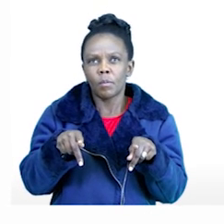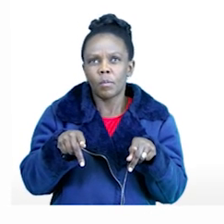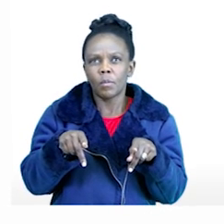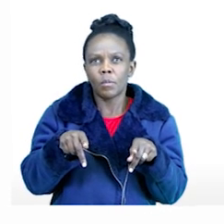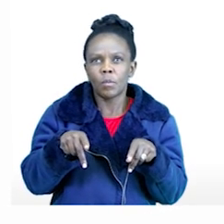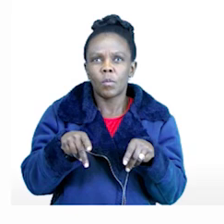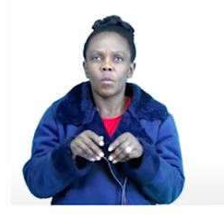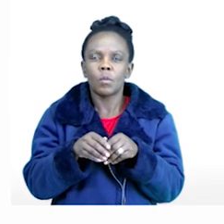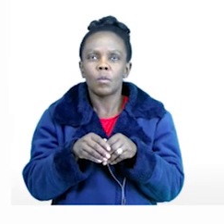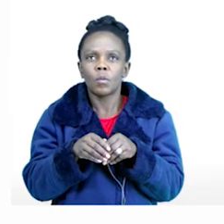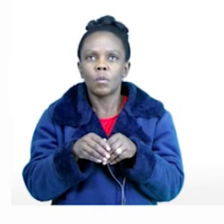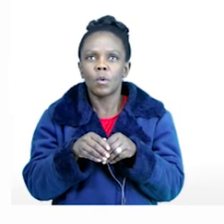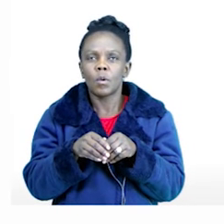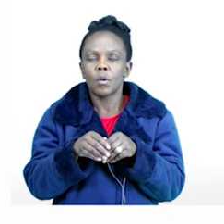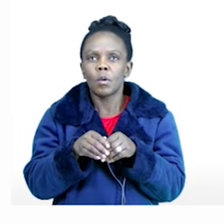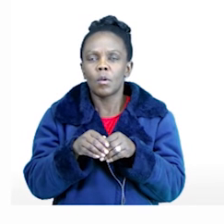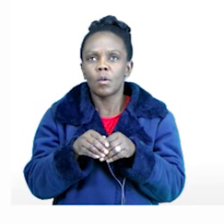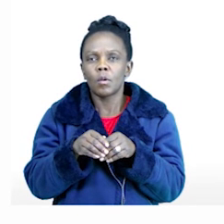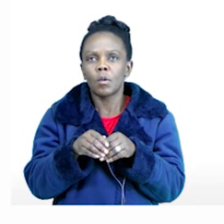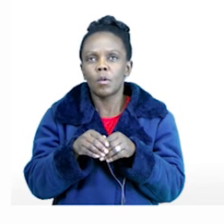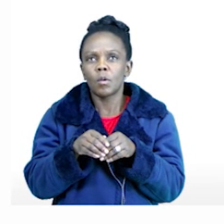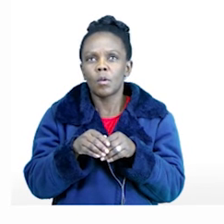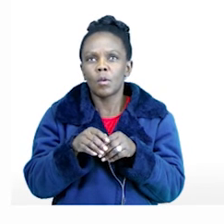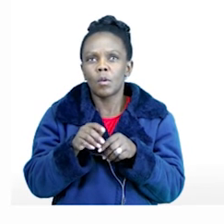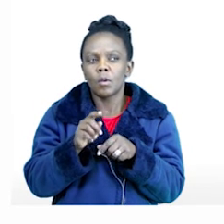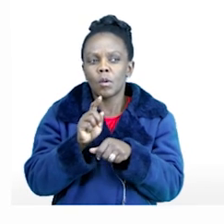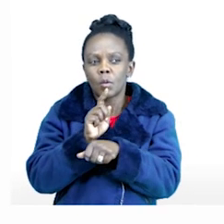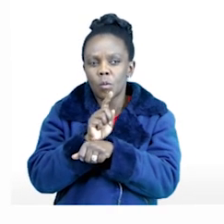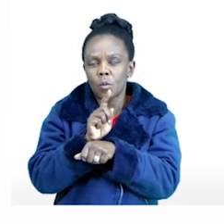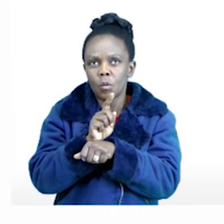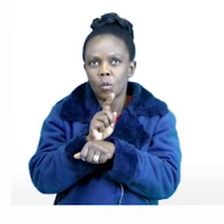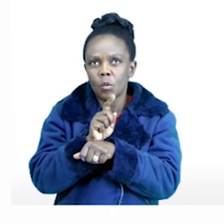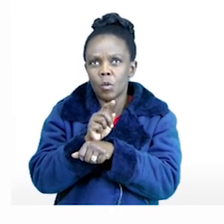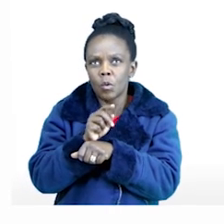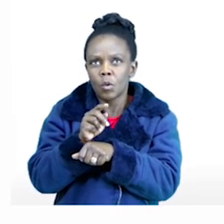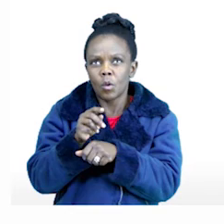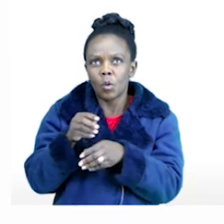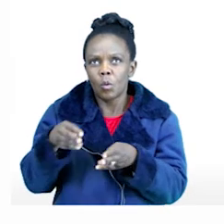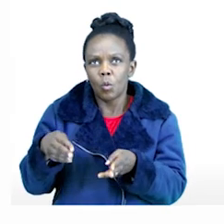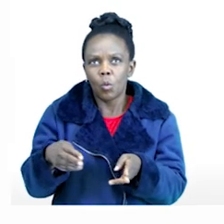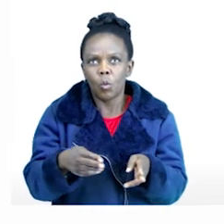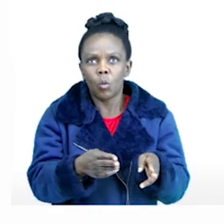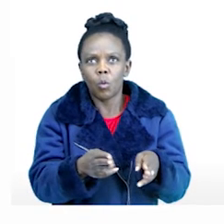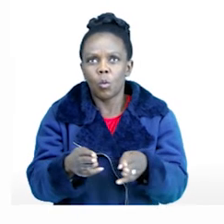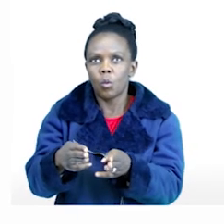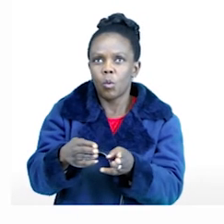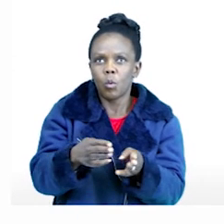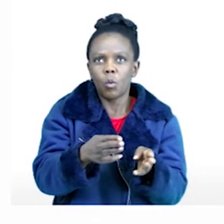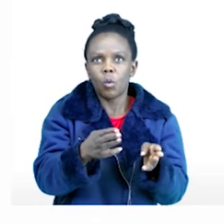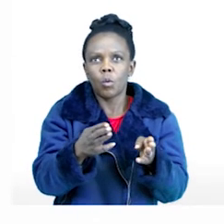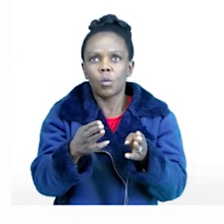first use your finger to track the path that they need to use. Remember, it's very important not to